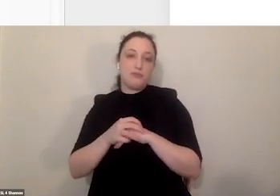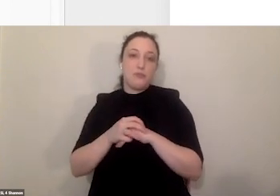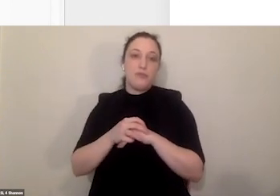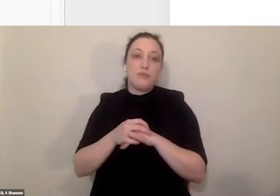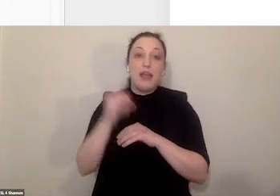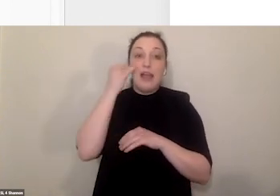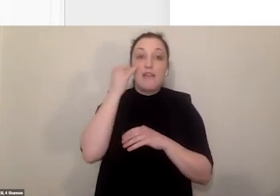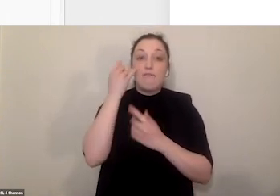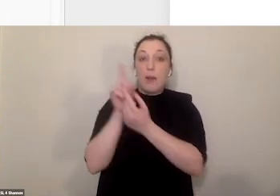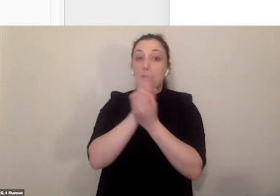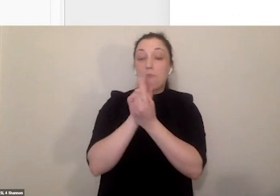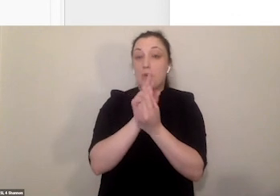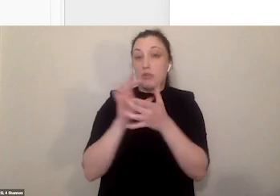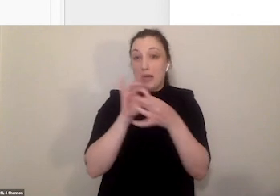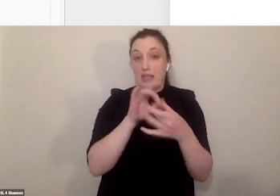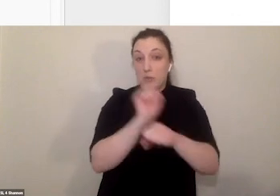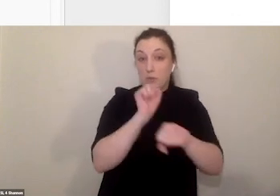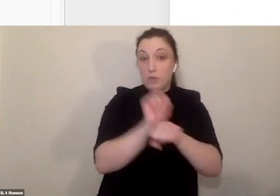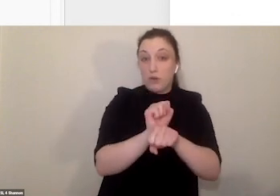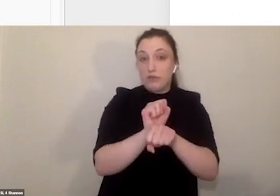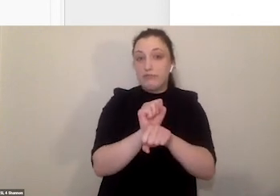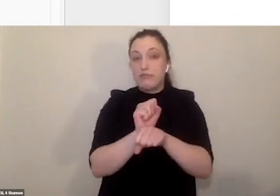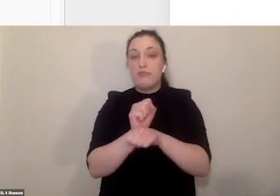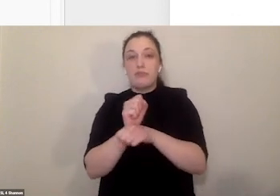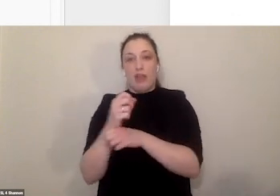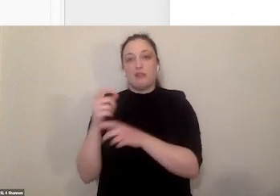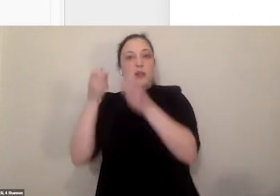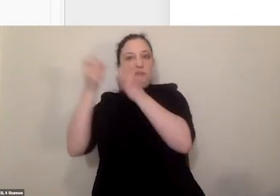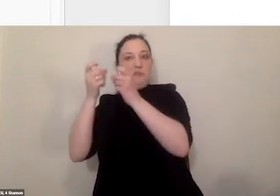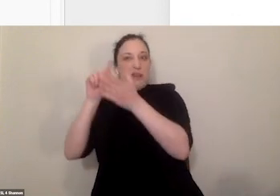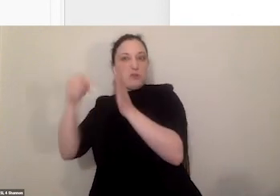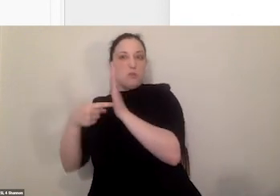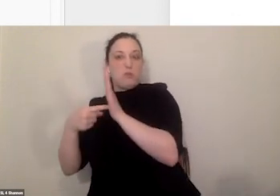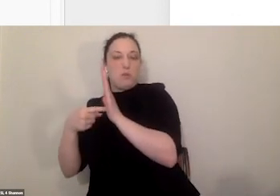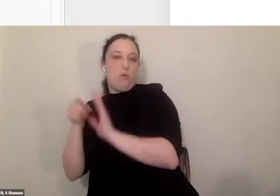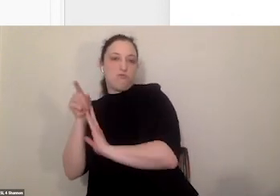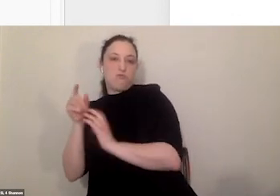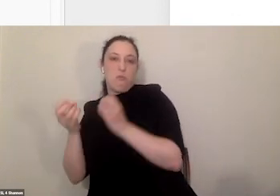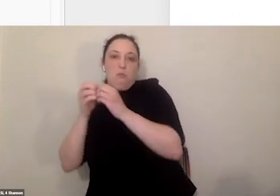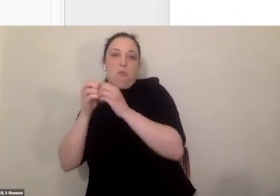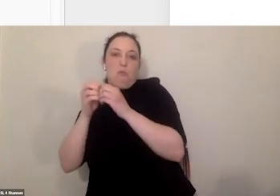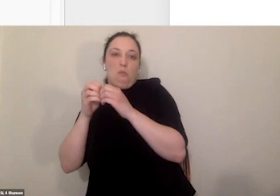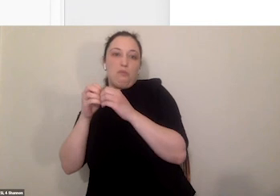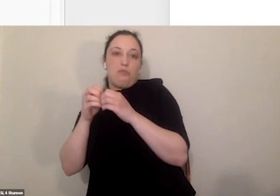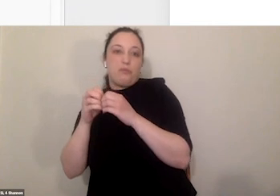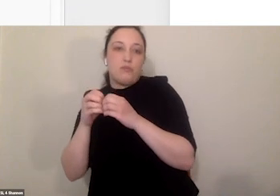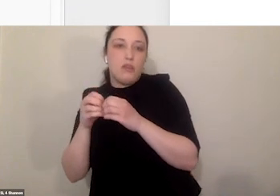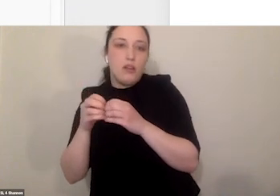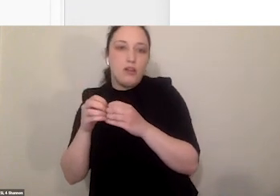not. Participating in a formal mentorship program, 14.3% in a management position, 10.6% if you were